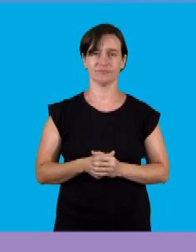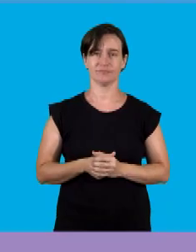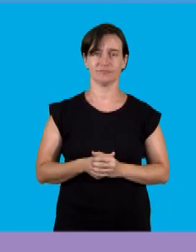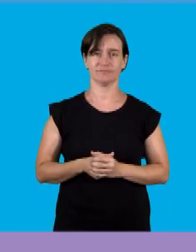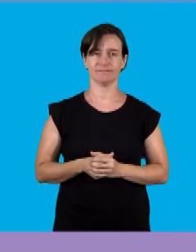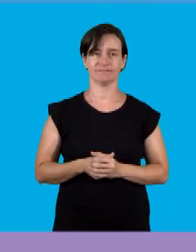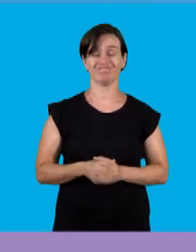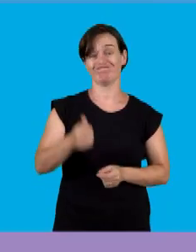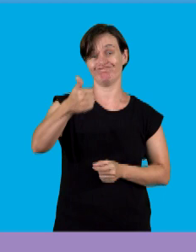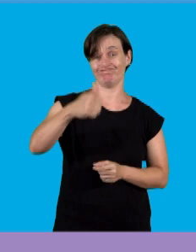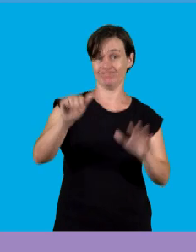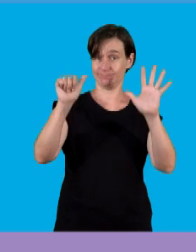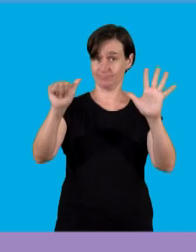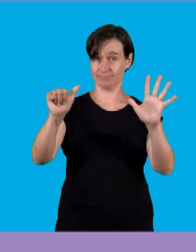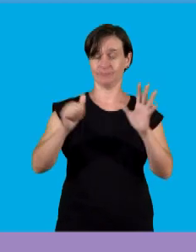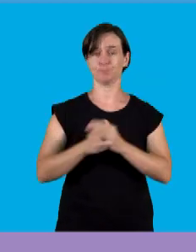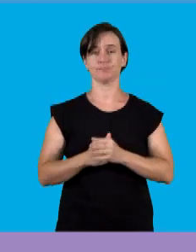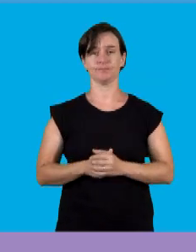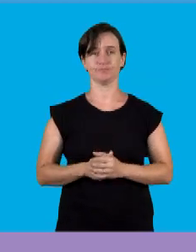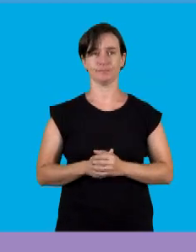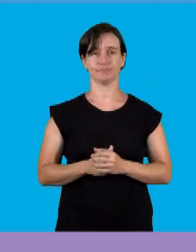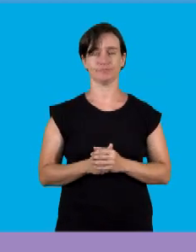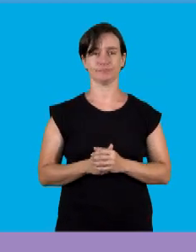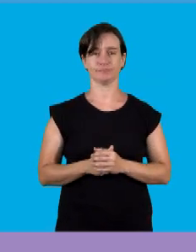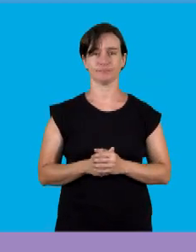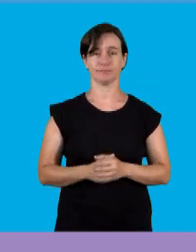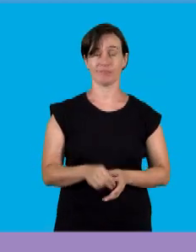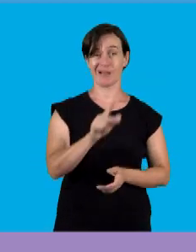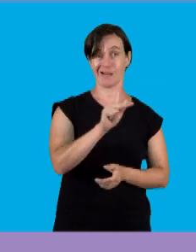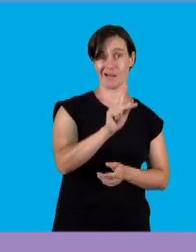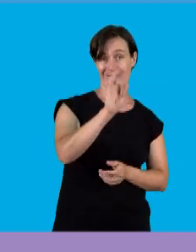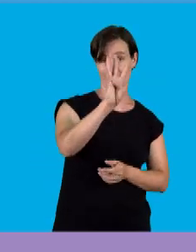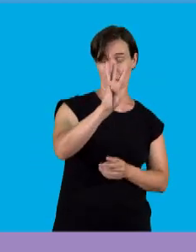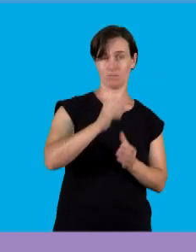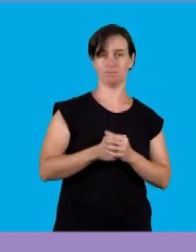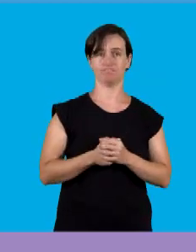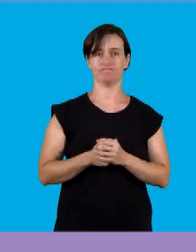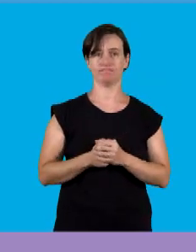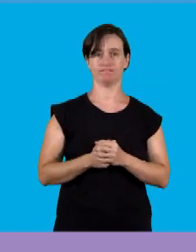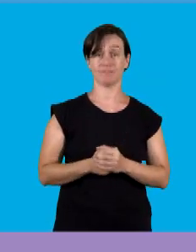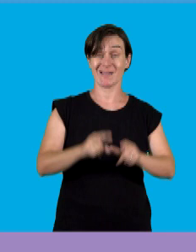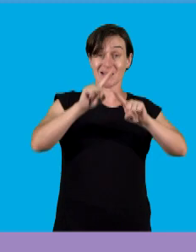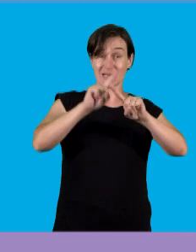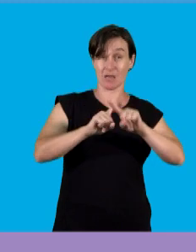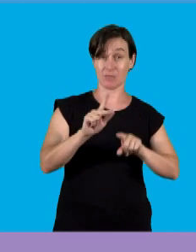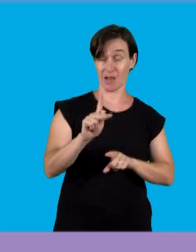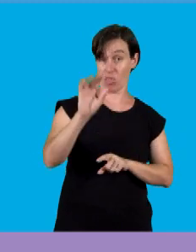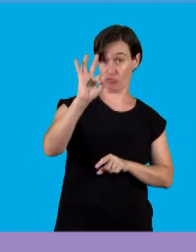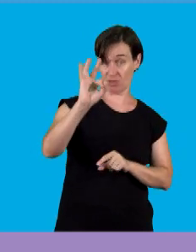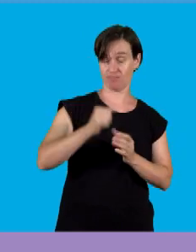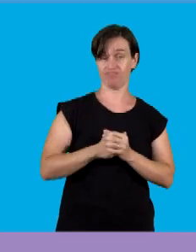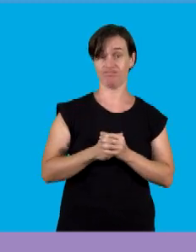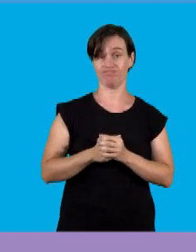Let's look at this next question here. So we have k exponent 4 multiplied by